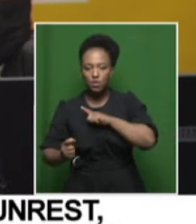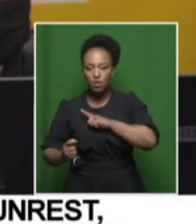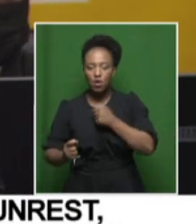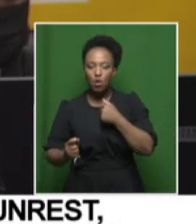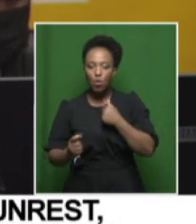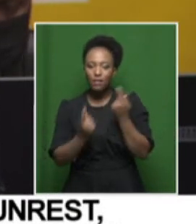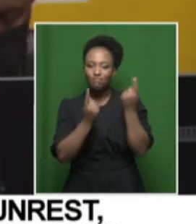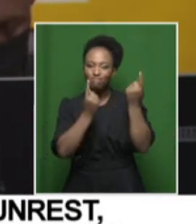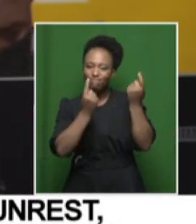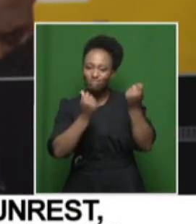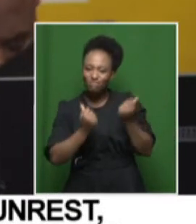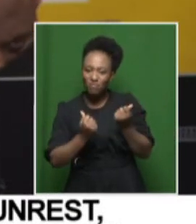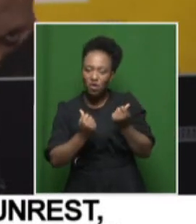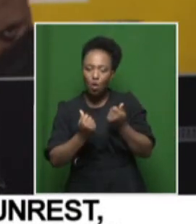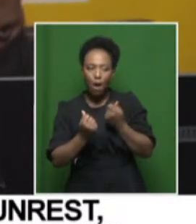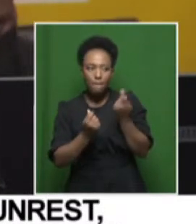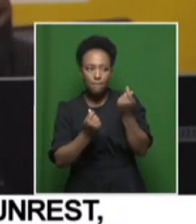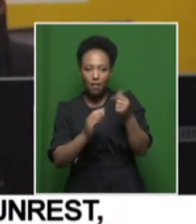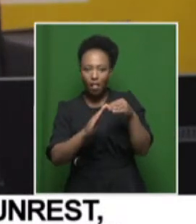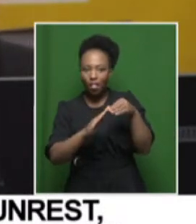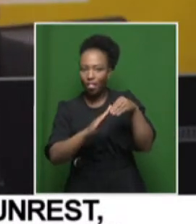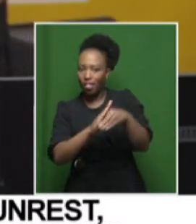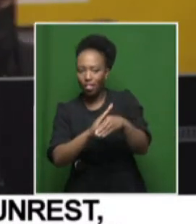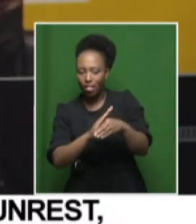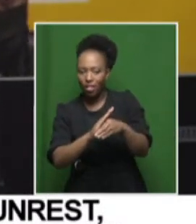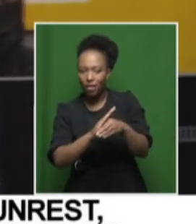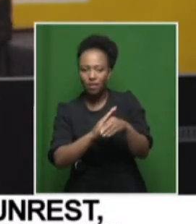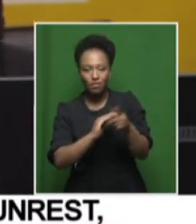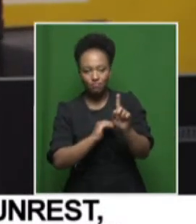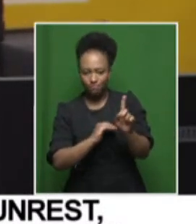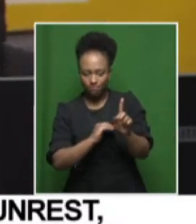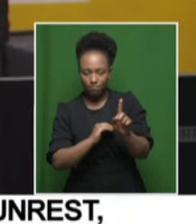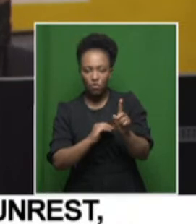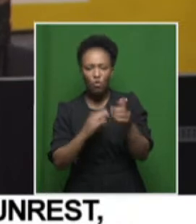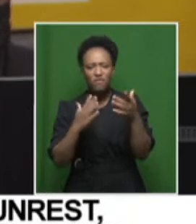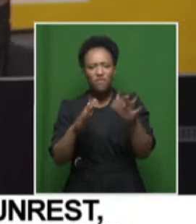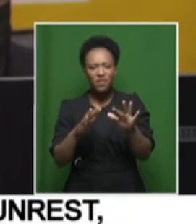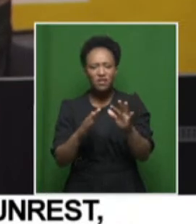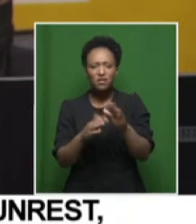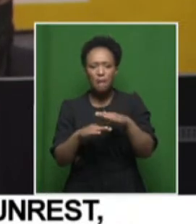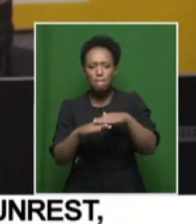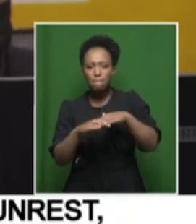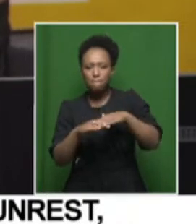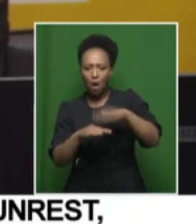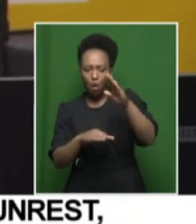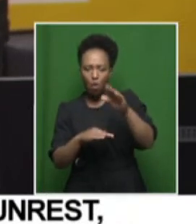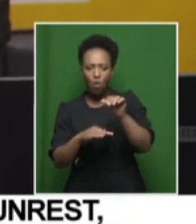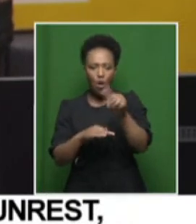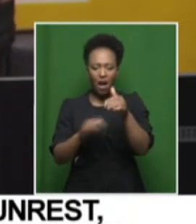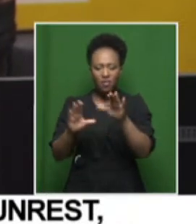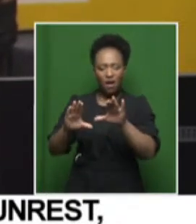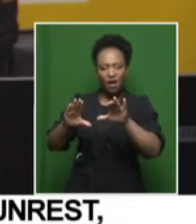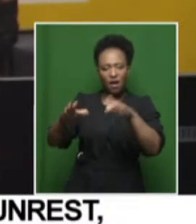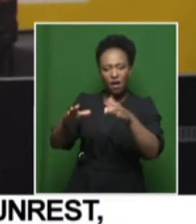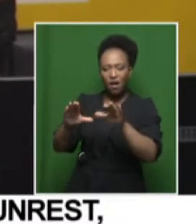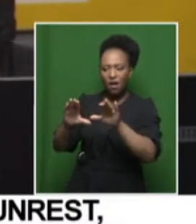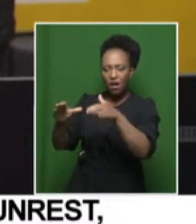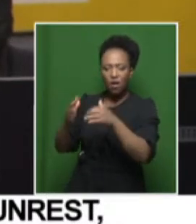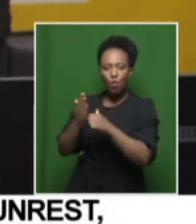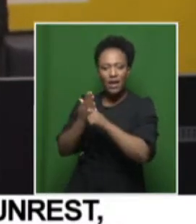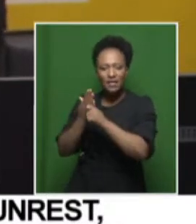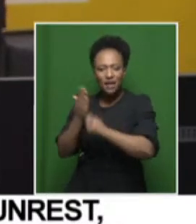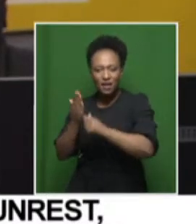the fiscal deficit. We have also seen higher revenues from other sectors and other tax